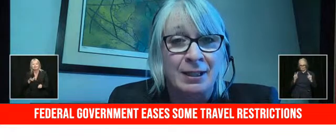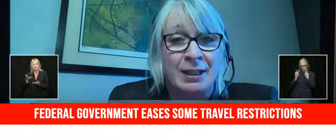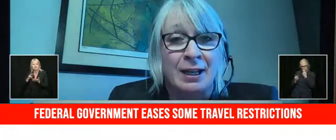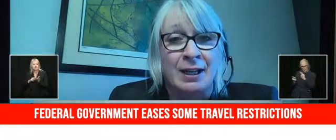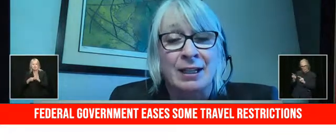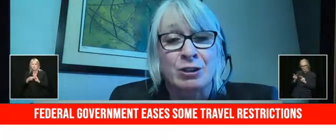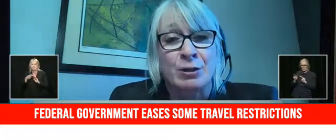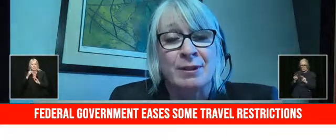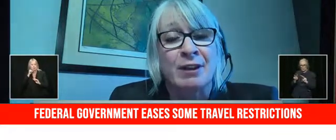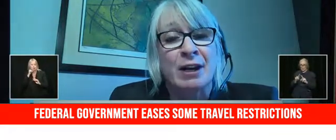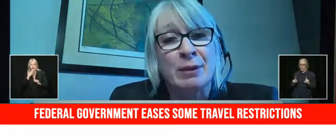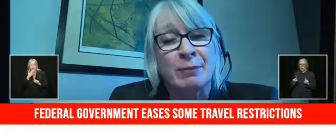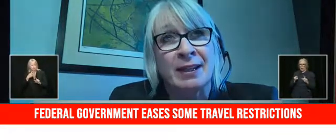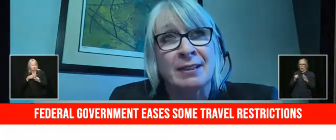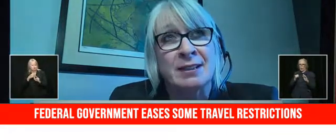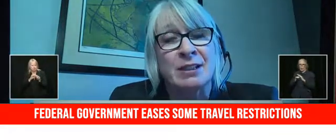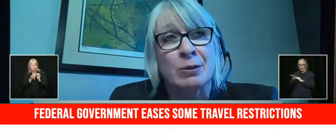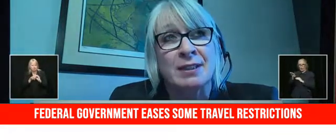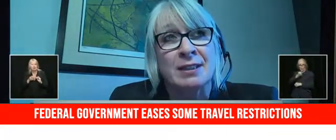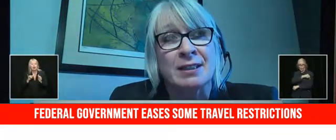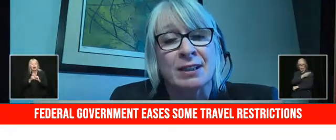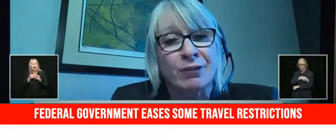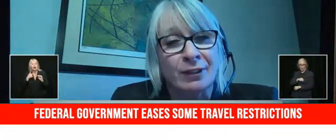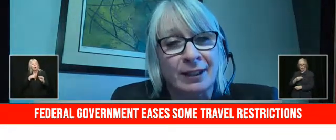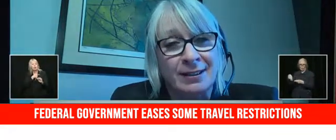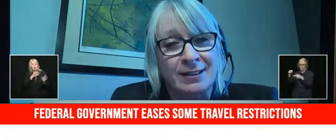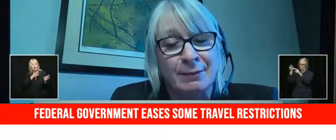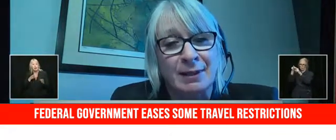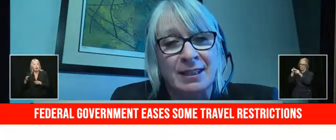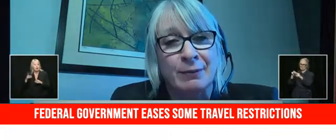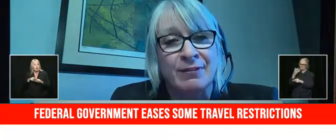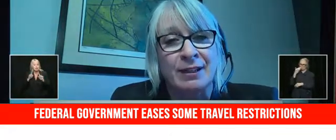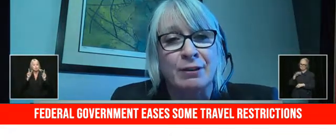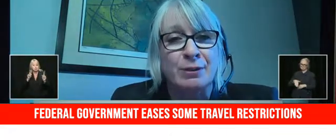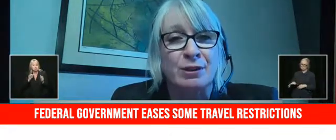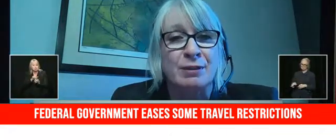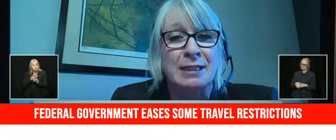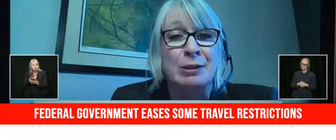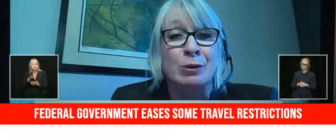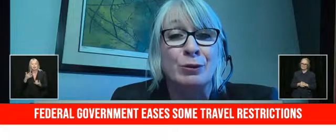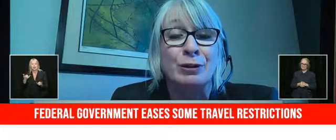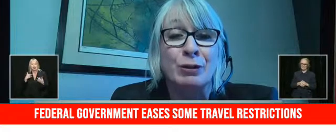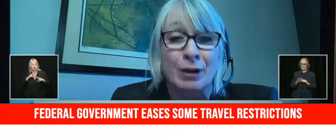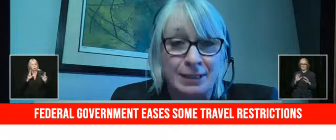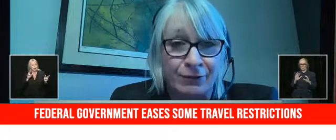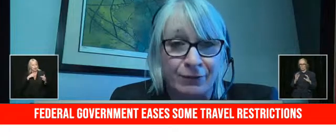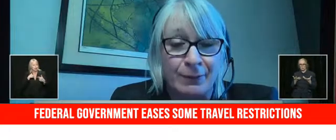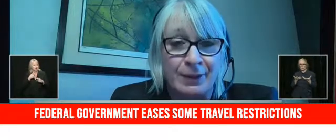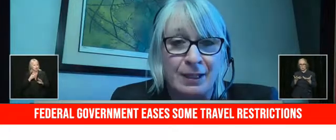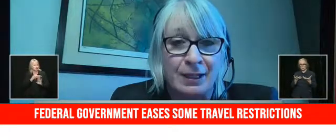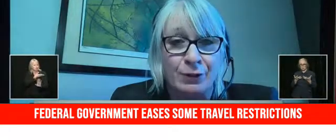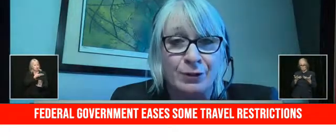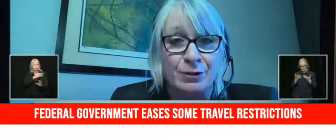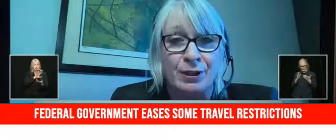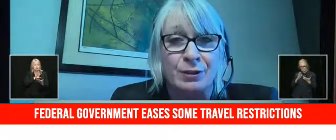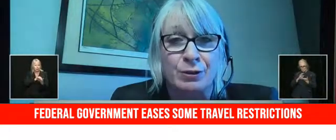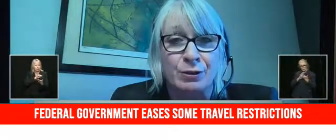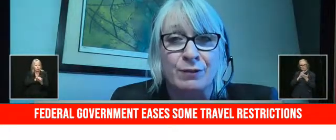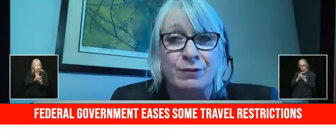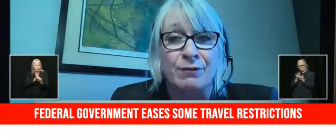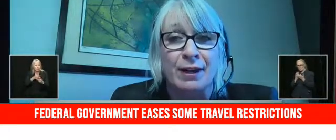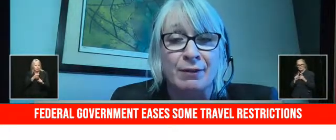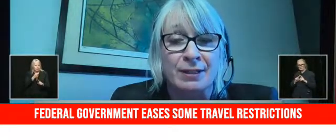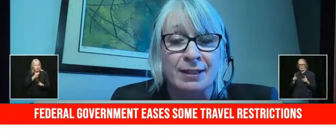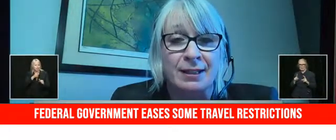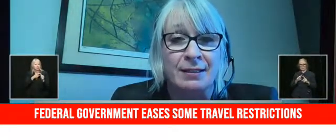indicator. In terms of how we plan to deal with this differently this time, I think we've had an opportunity to learn a lot from the first